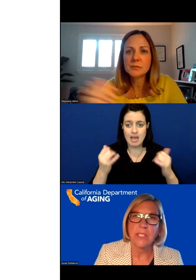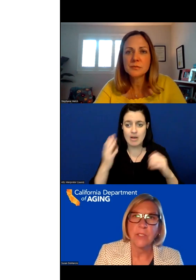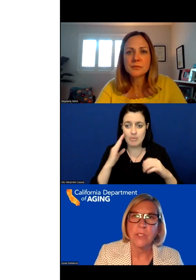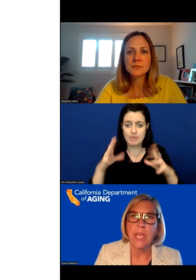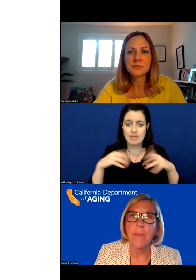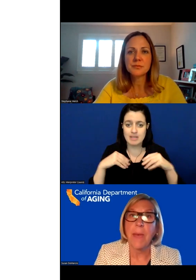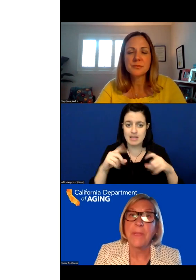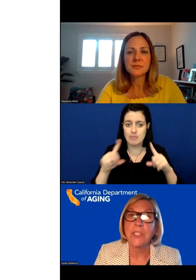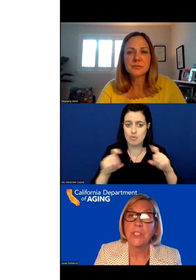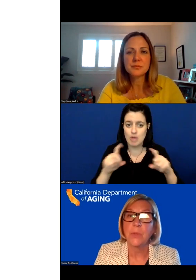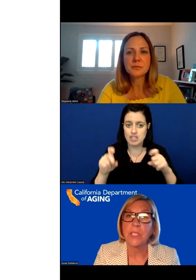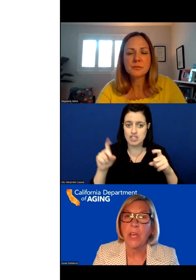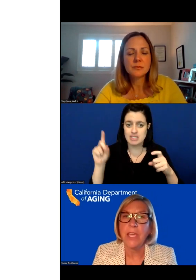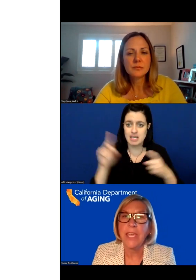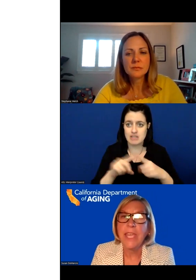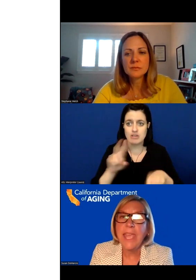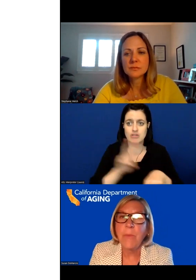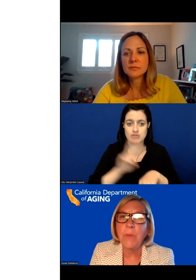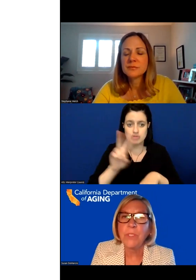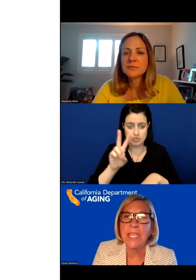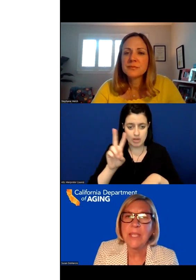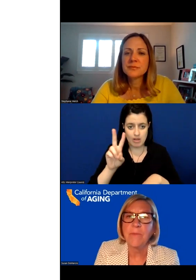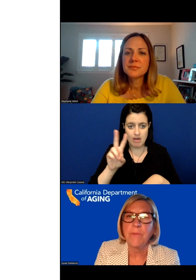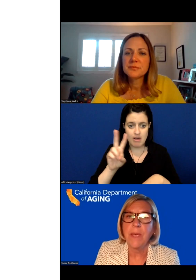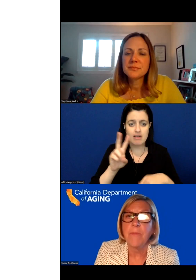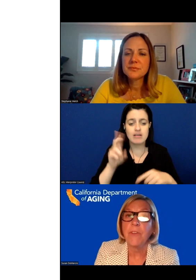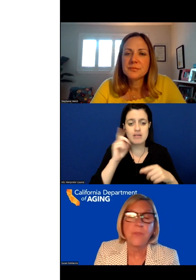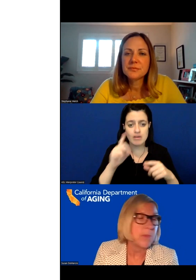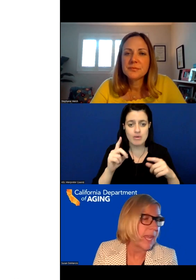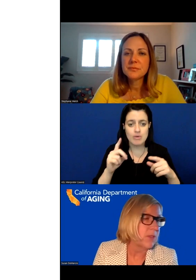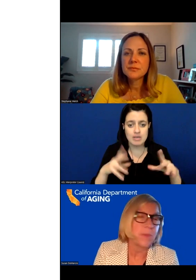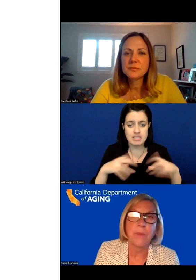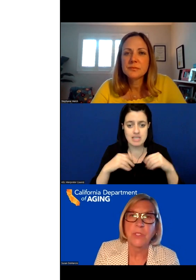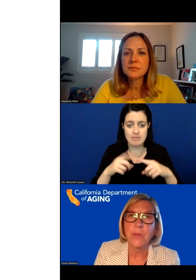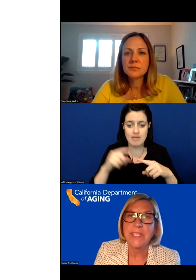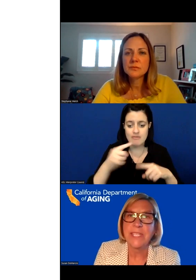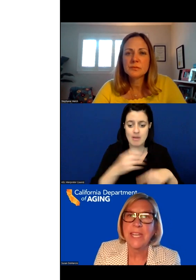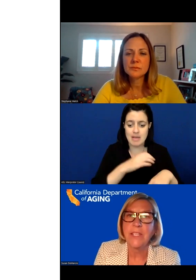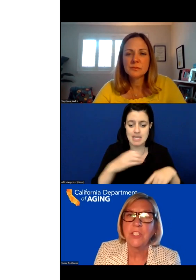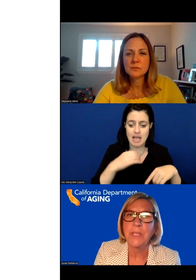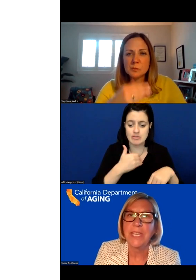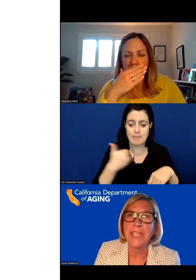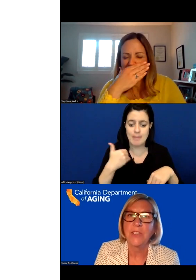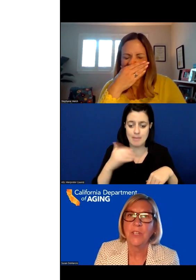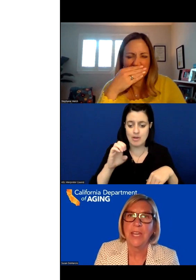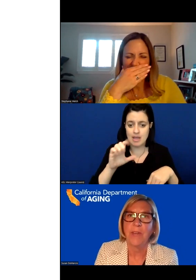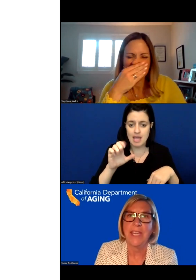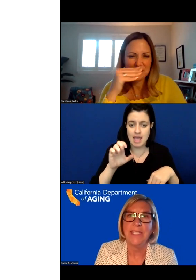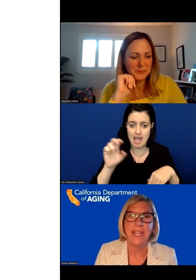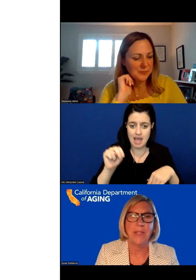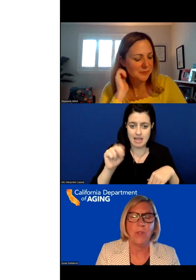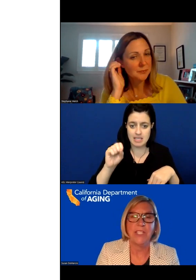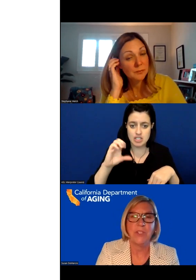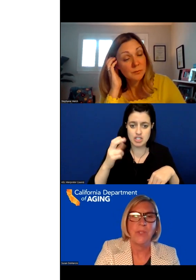questions up until 2 o'clock, and we will take them first from council members. So I see that Ellen Schmeeding has her hand